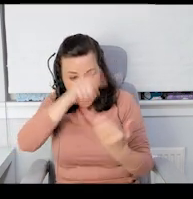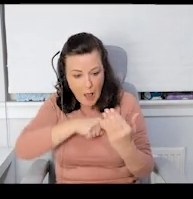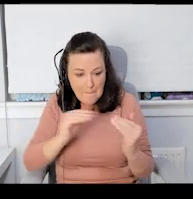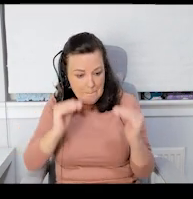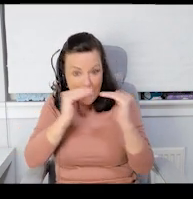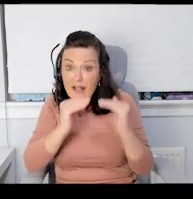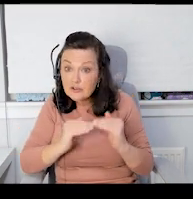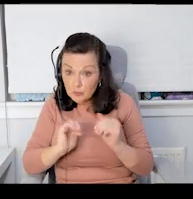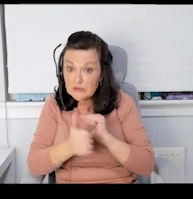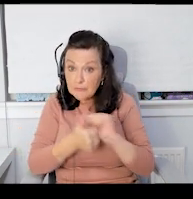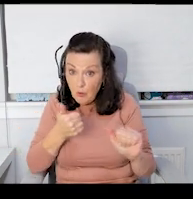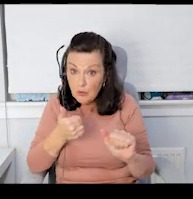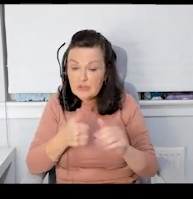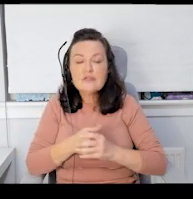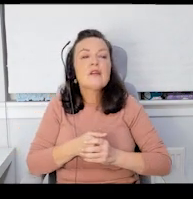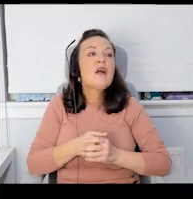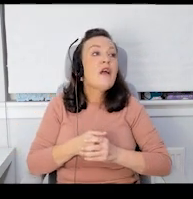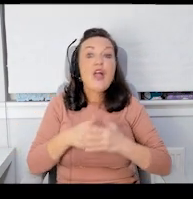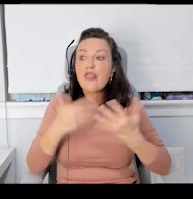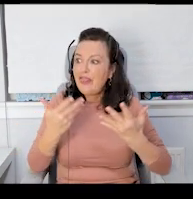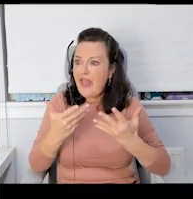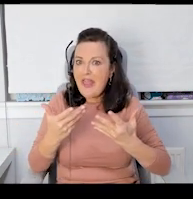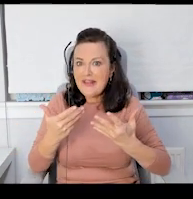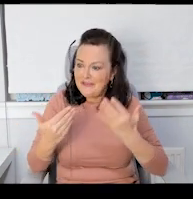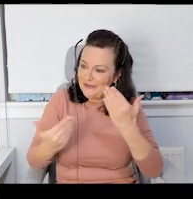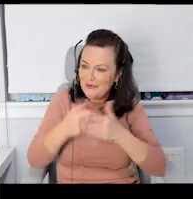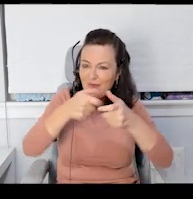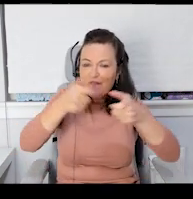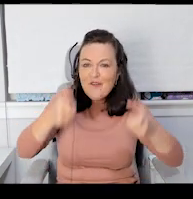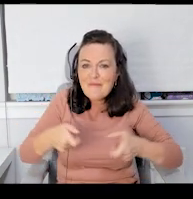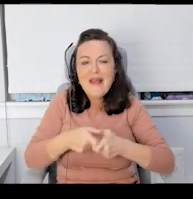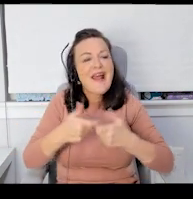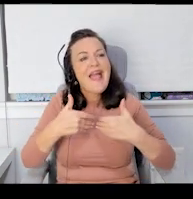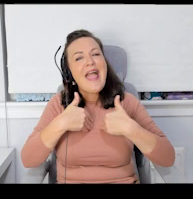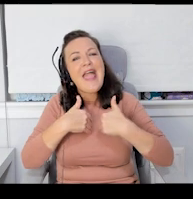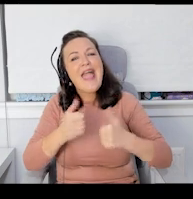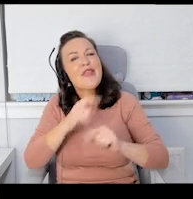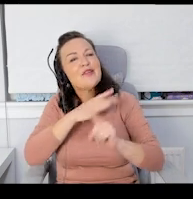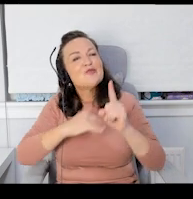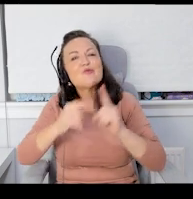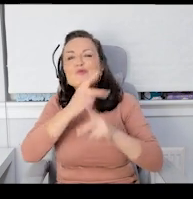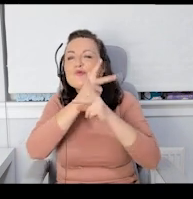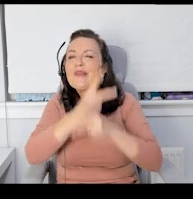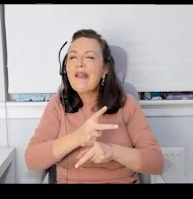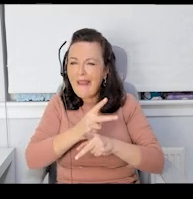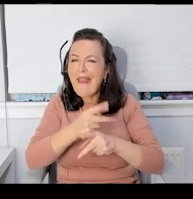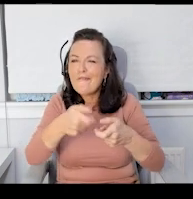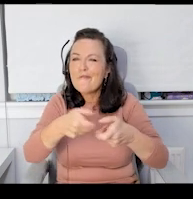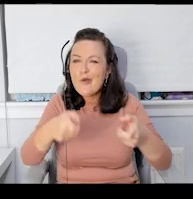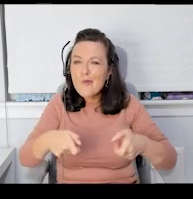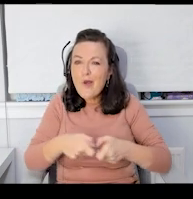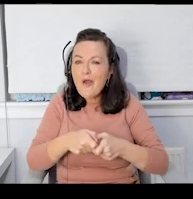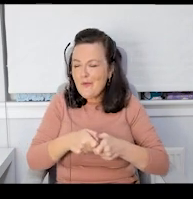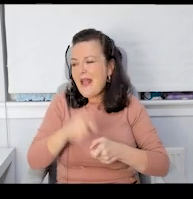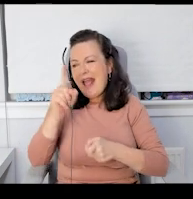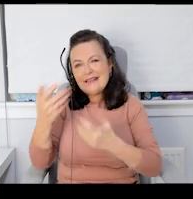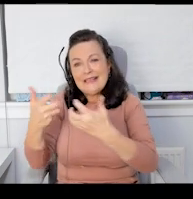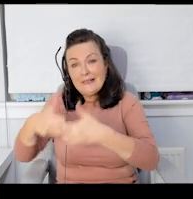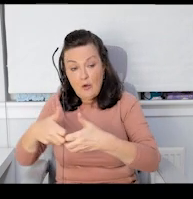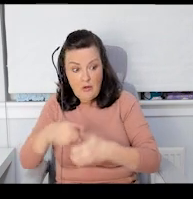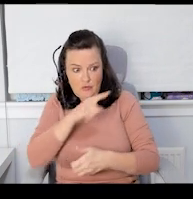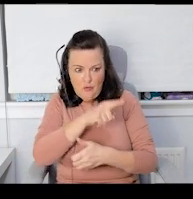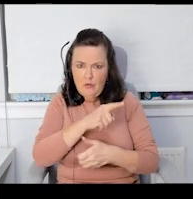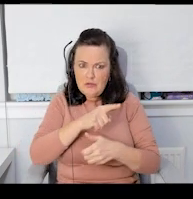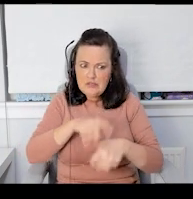then brought on board the health and social care framework and the scientific technologies framework. So that was gradual, which